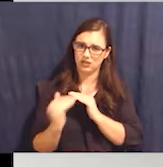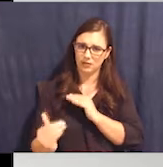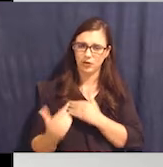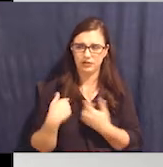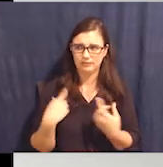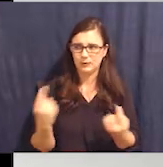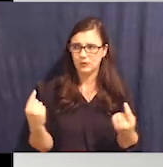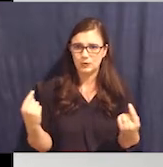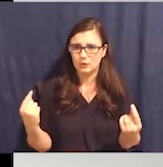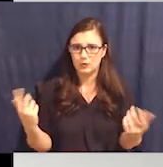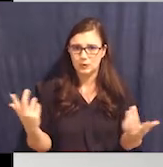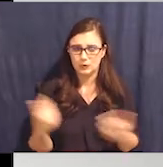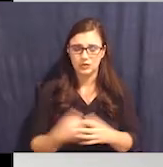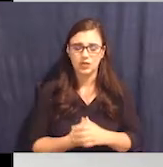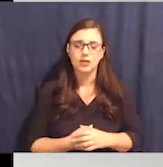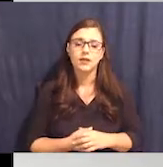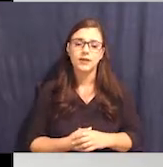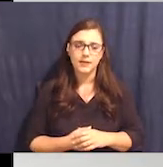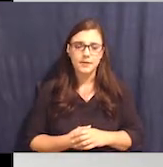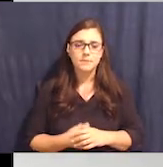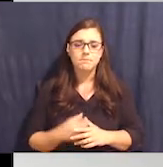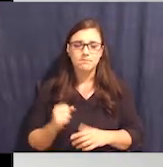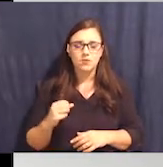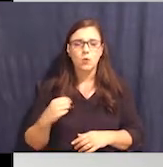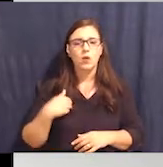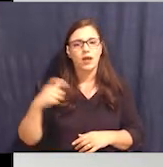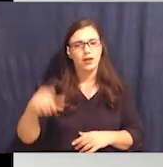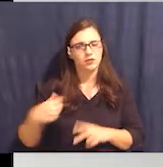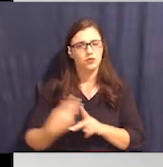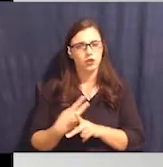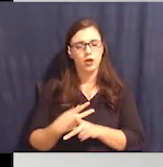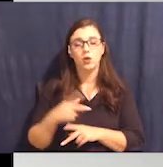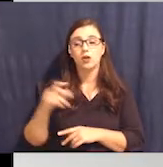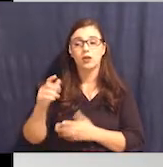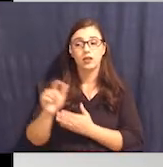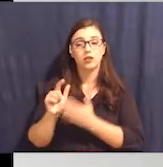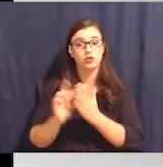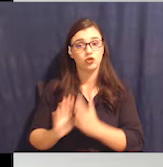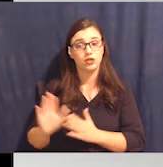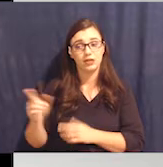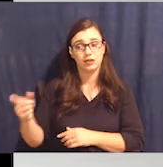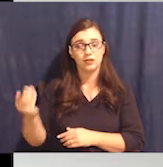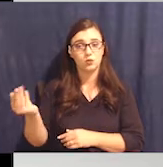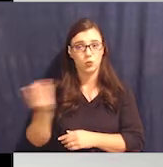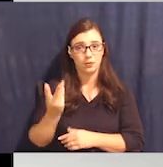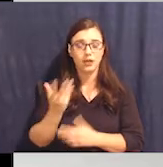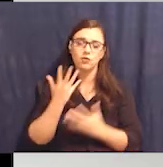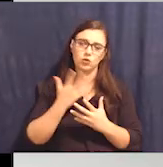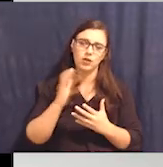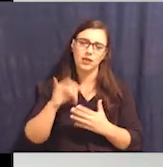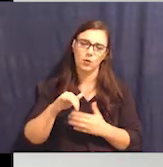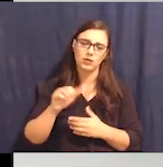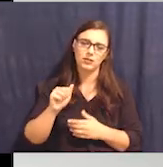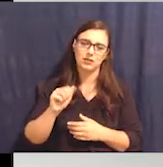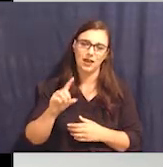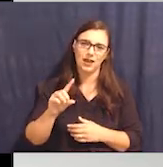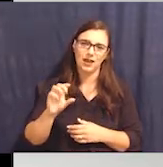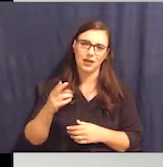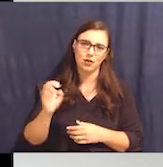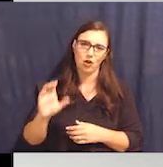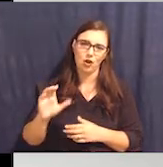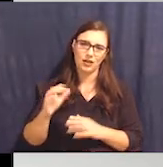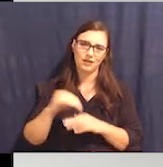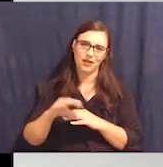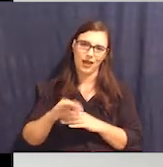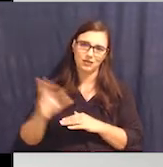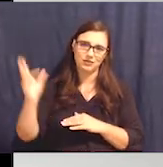stable, financially stable. And so I needed to find out. The attorney said to me, and unfortunately this was the ad hoc